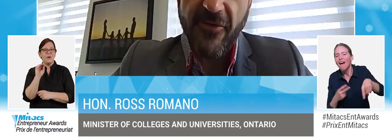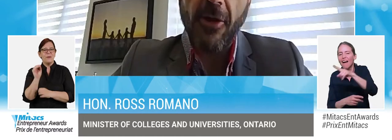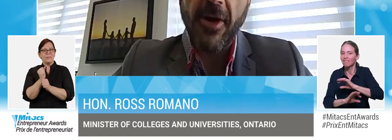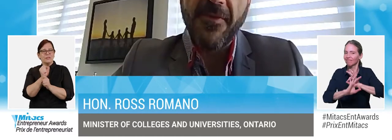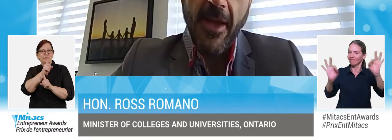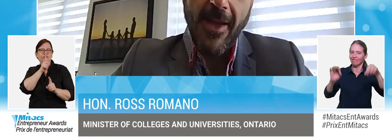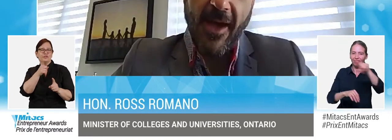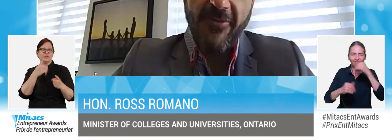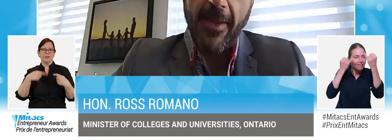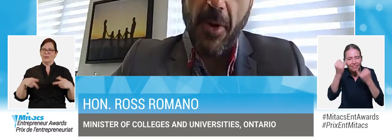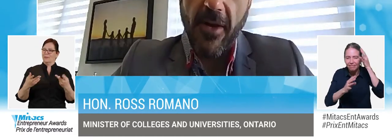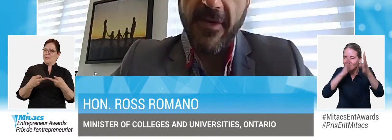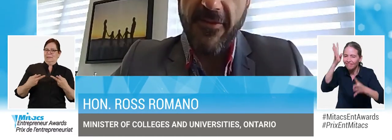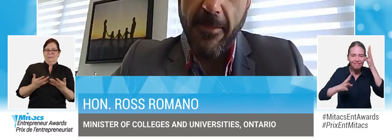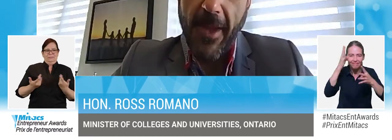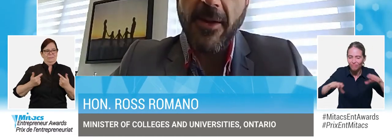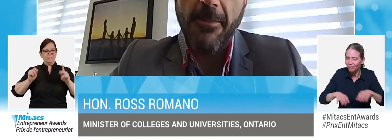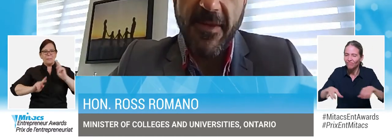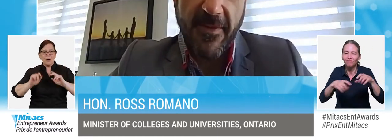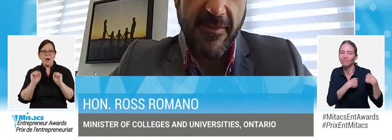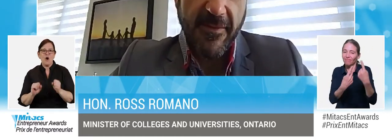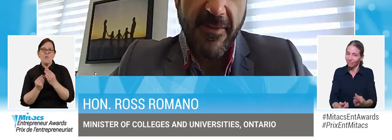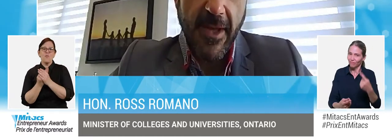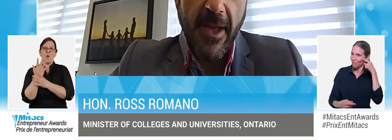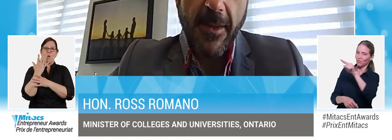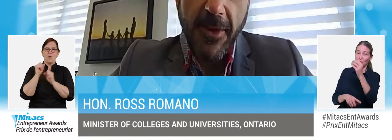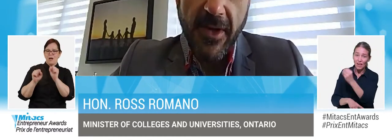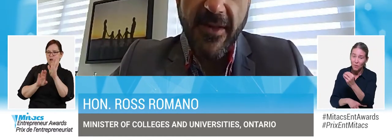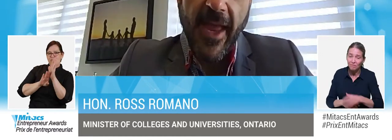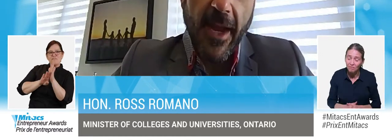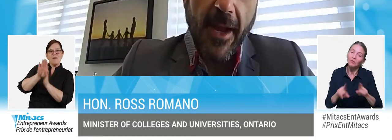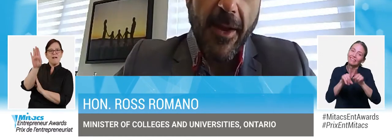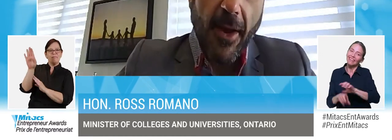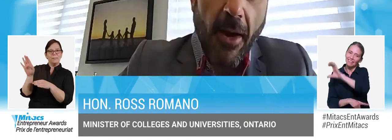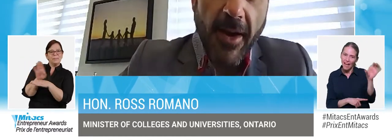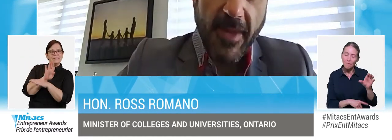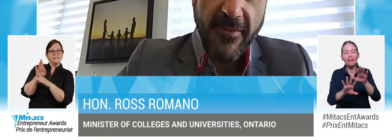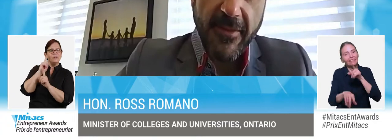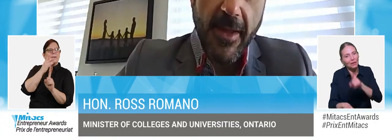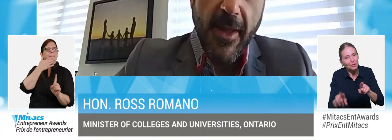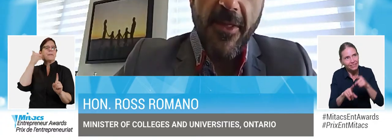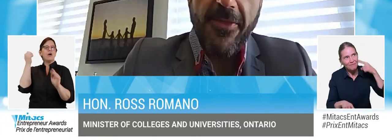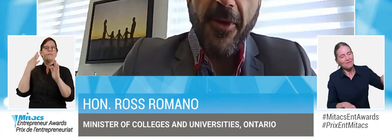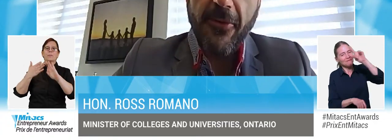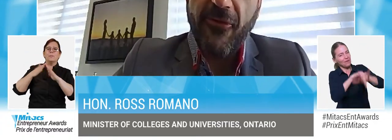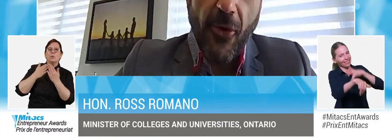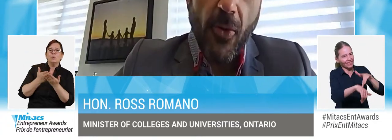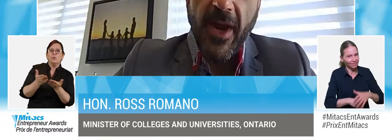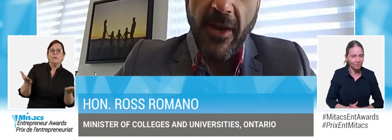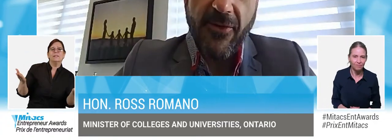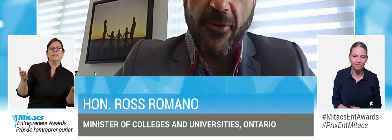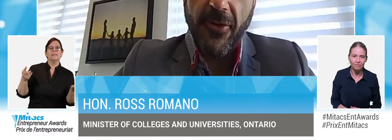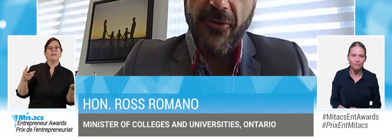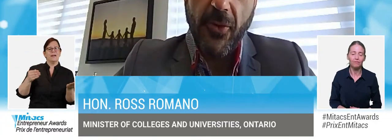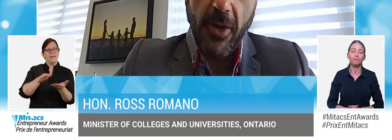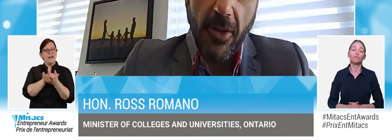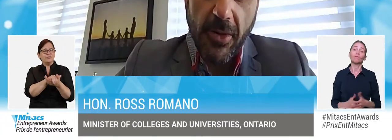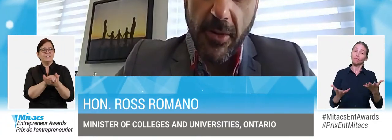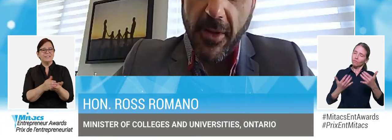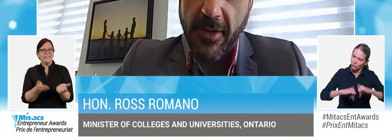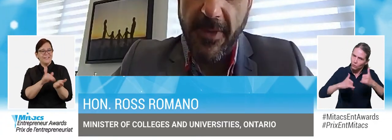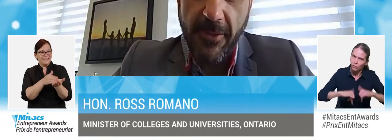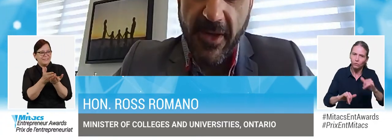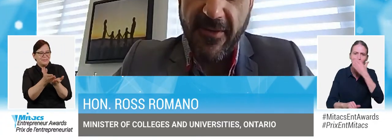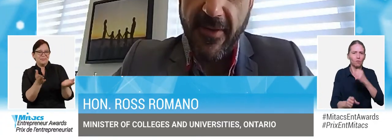Entrepreneurs and startups have a positive impact on businesses, communities, and economies. They're so integral to our